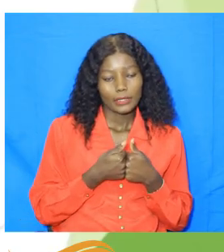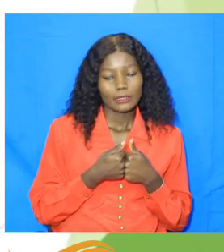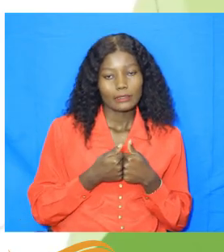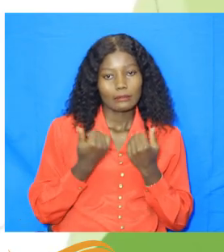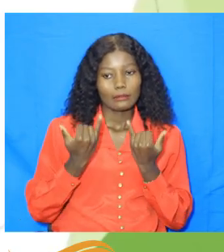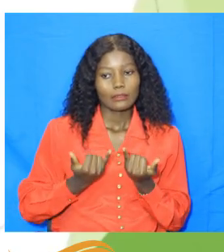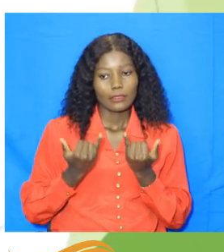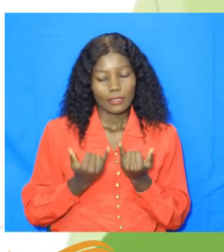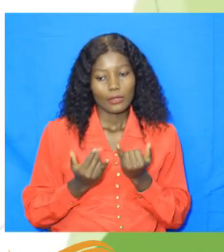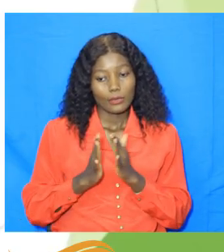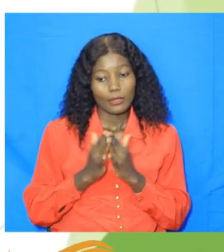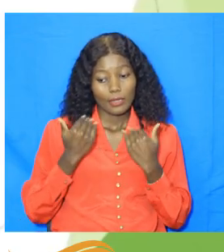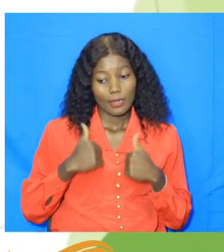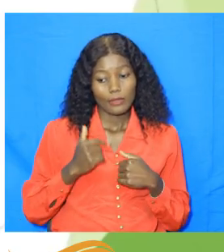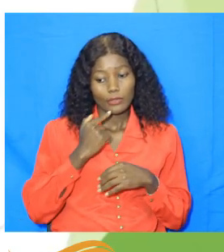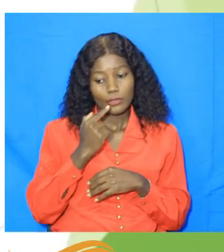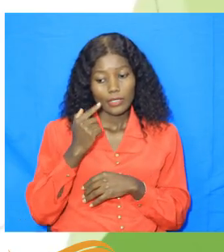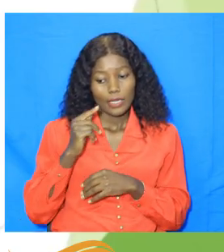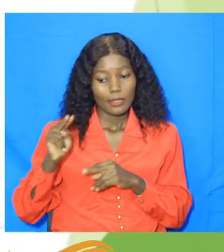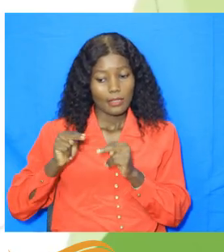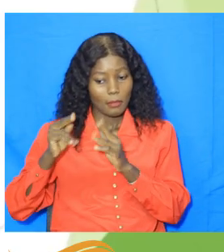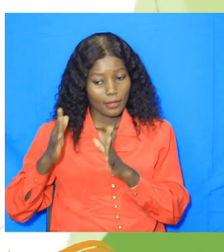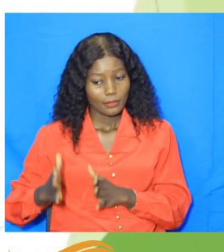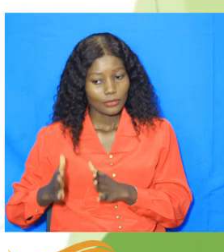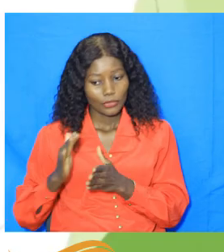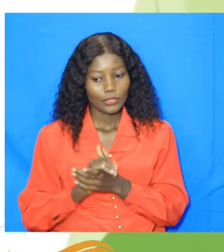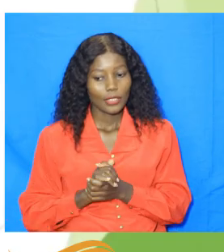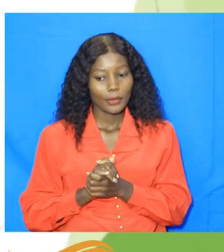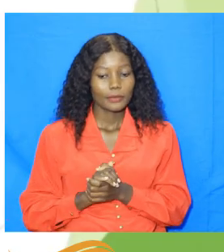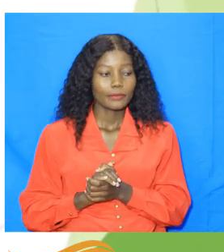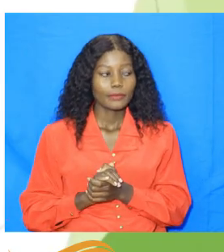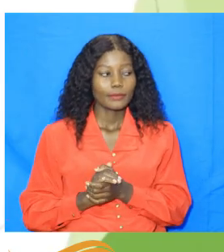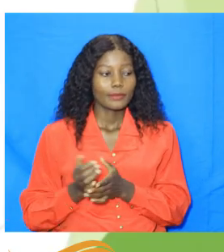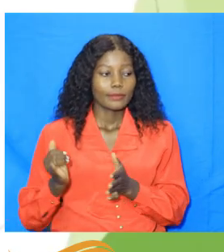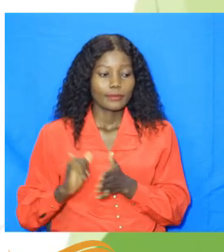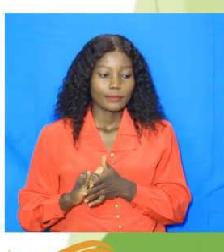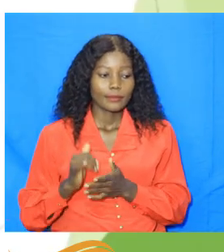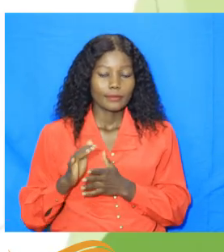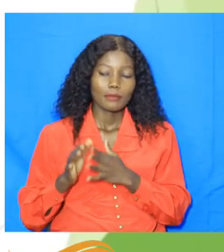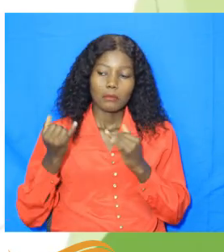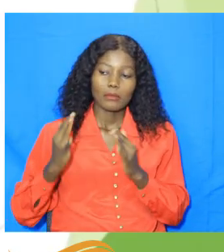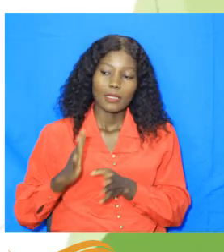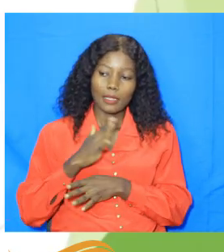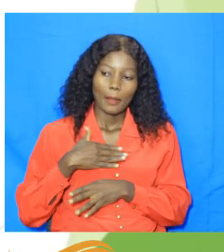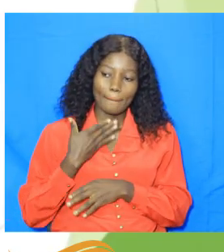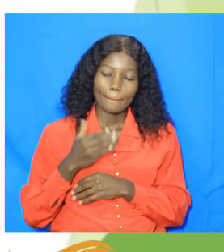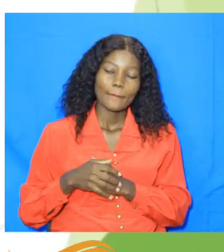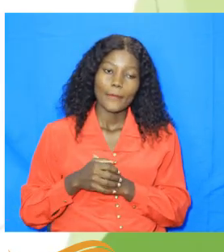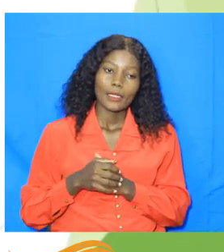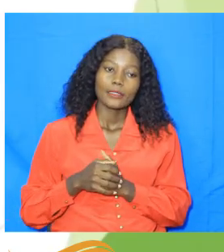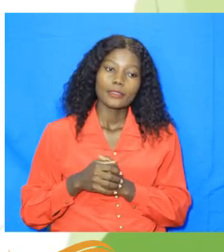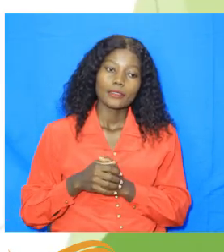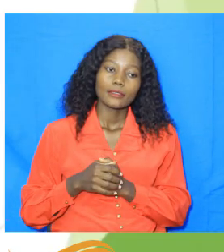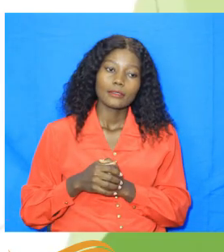So I'll have to tell the tatami manager that my athlete is in